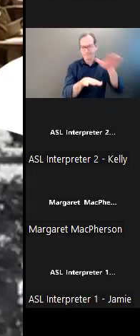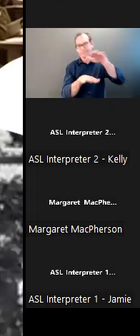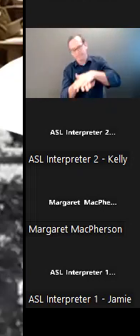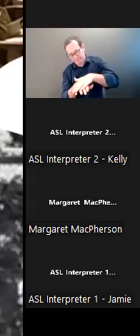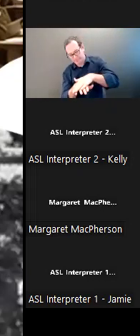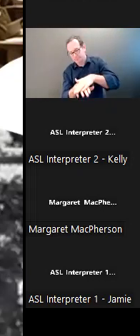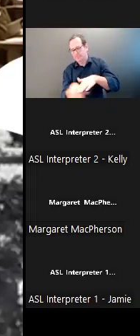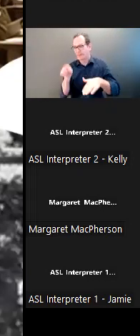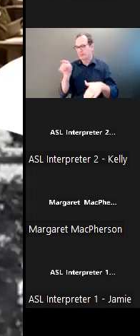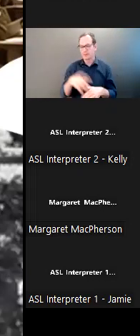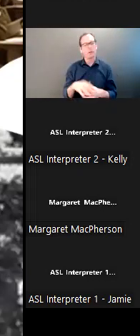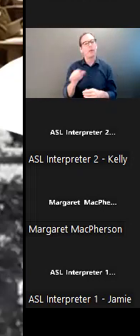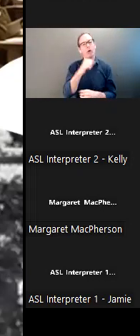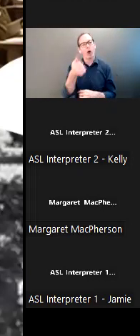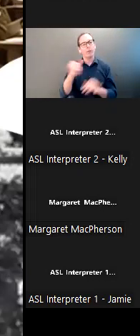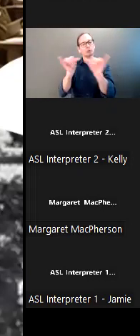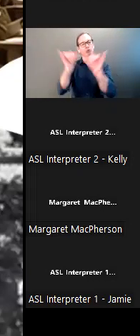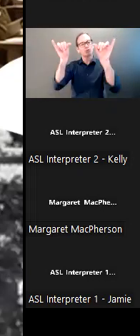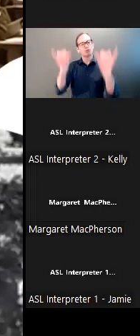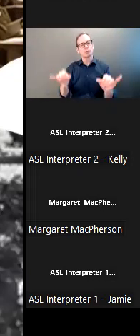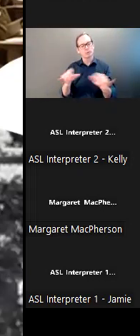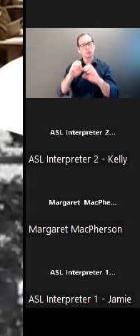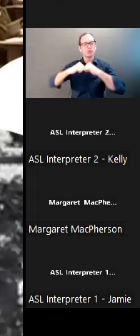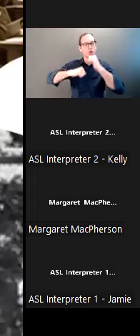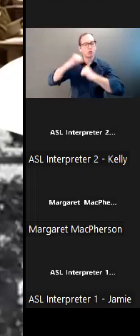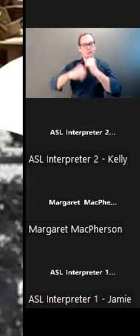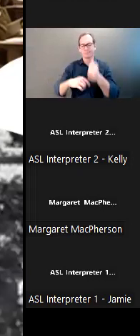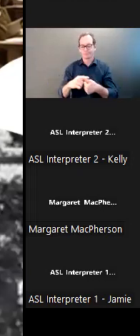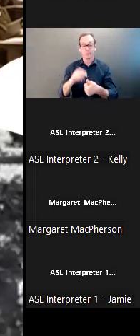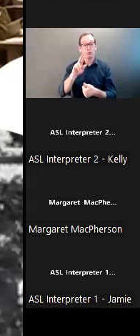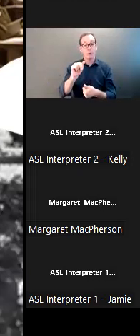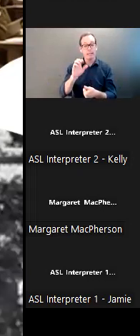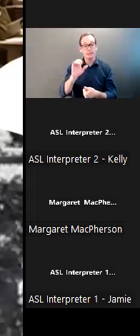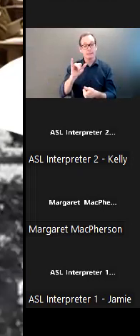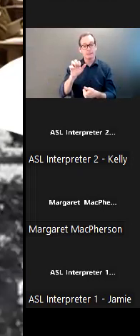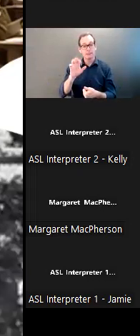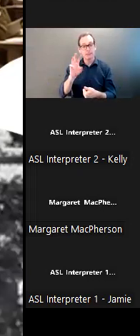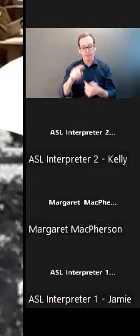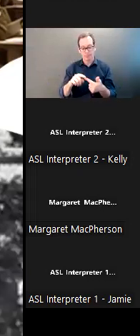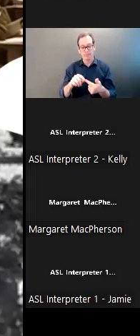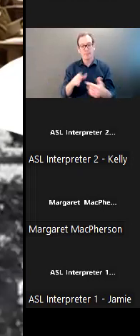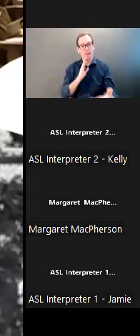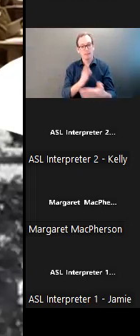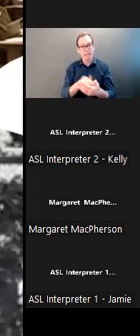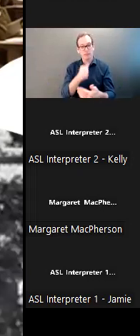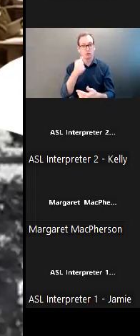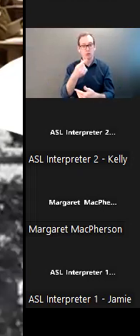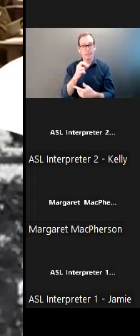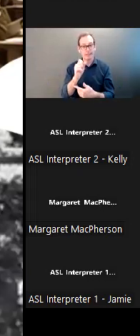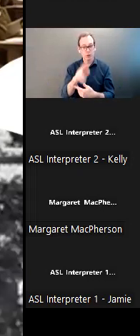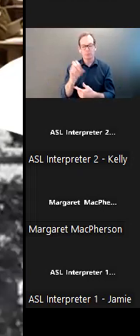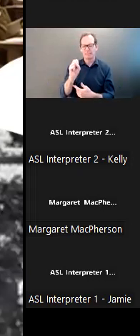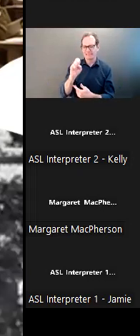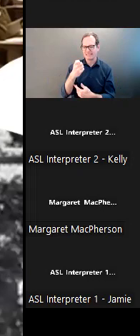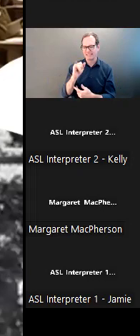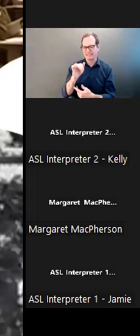sort of nodded to them as I've gone along, but certainly racism, sexism, substance use stigma. So, beliefs